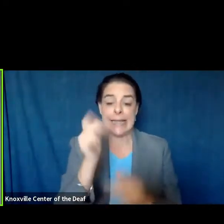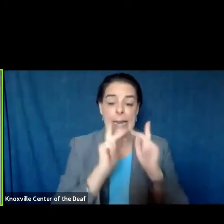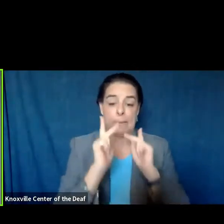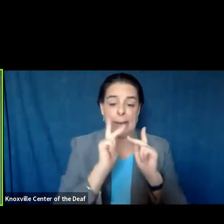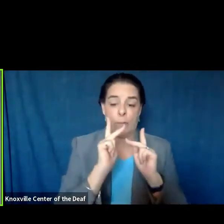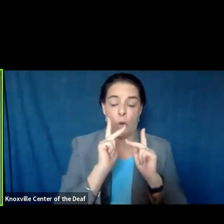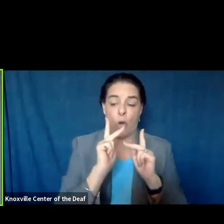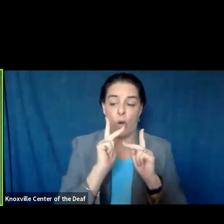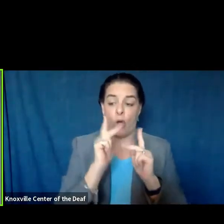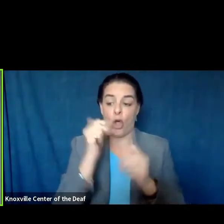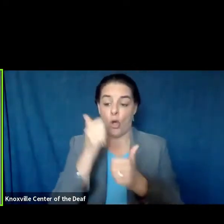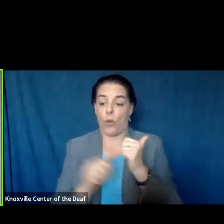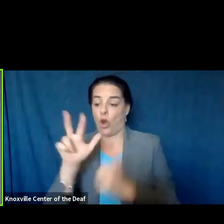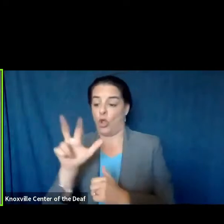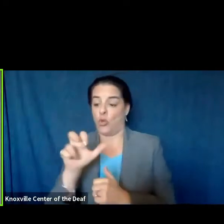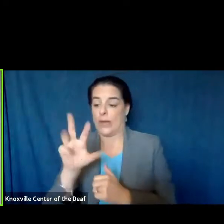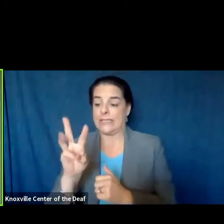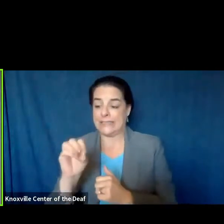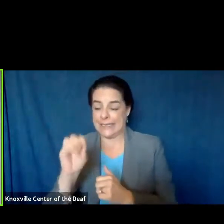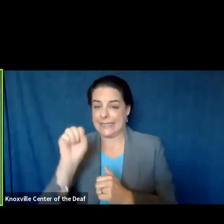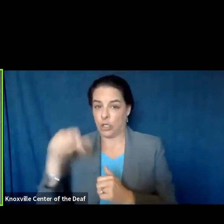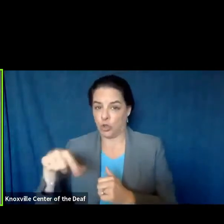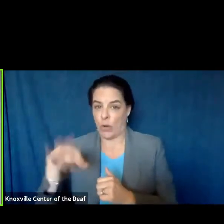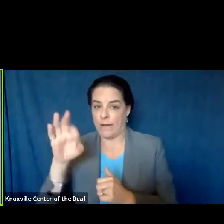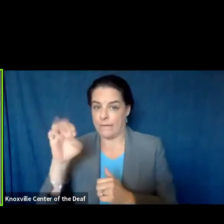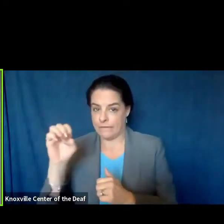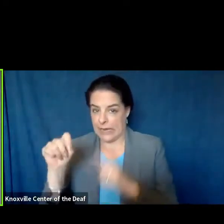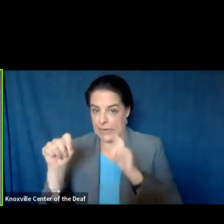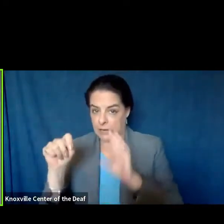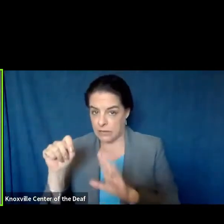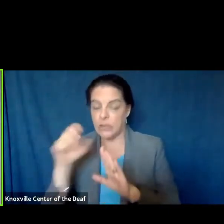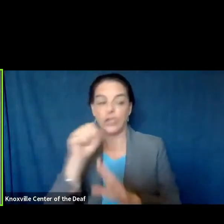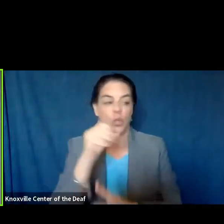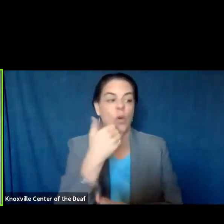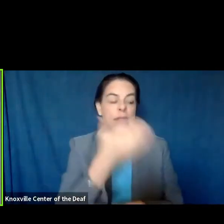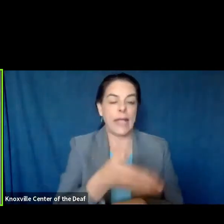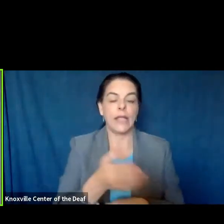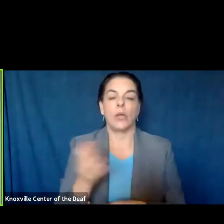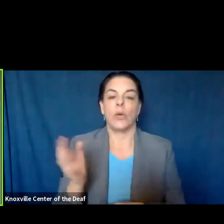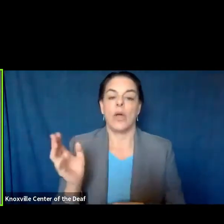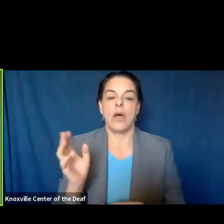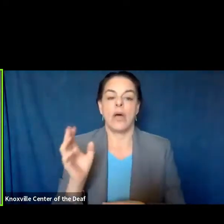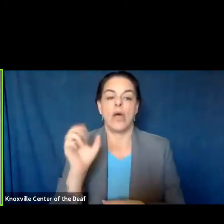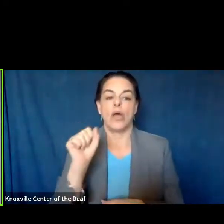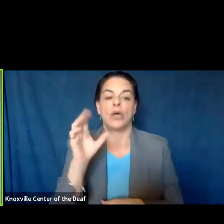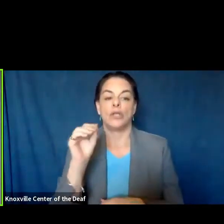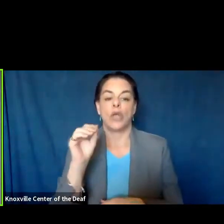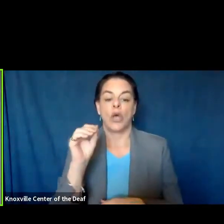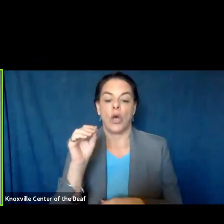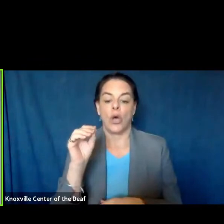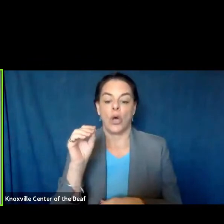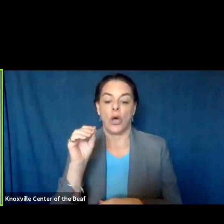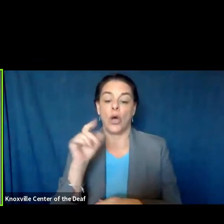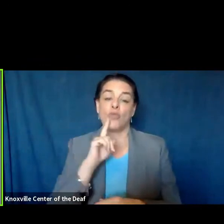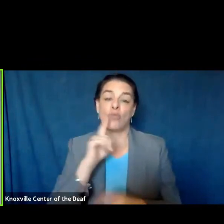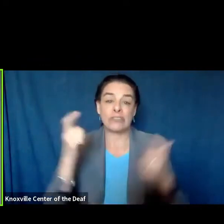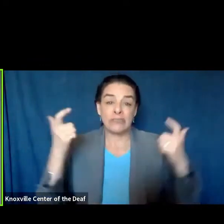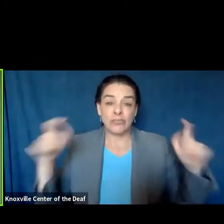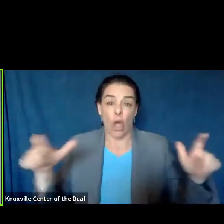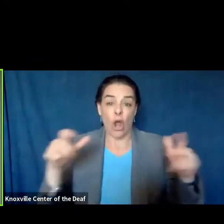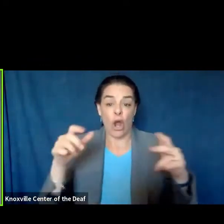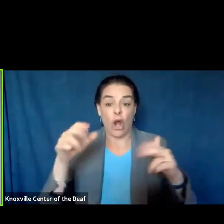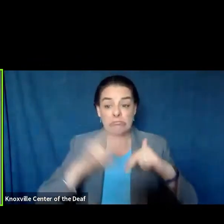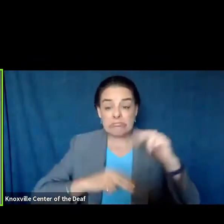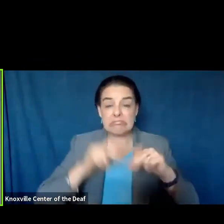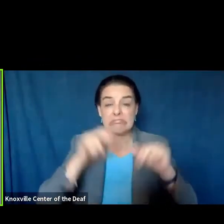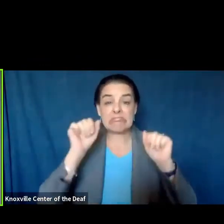square feet. people for 360 square feet. And so, thank you. And so very large facilities that can